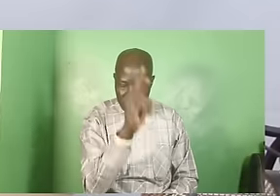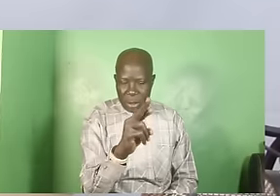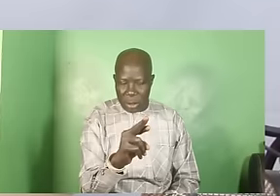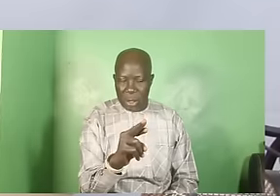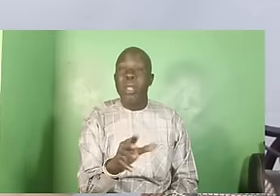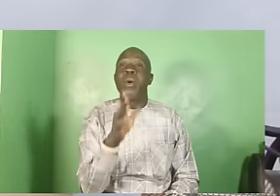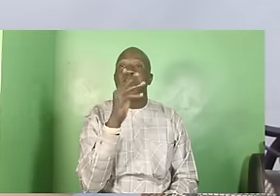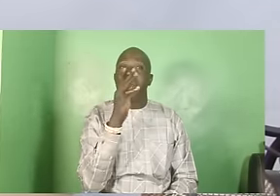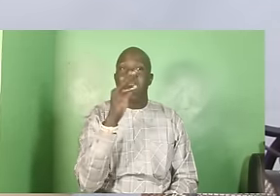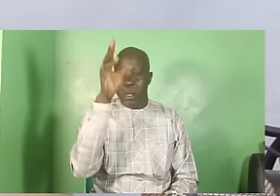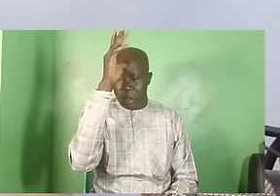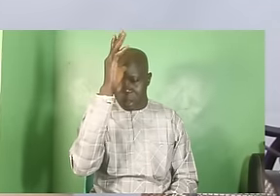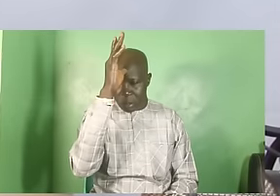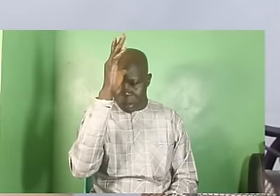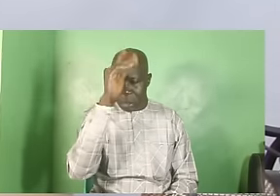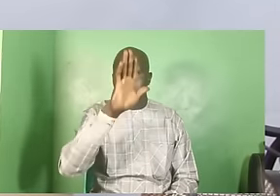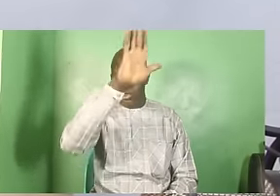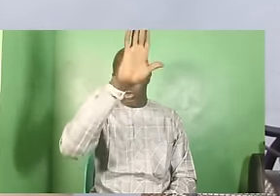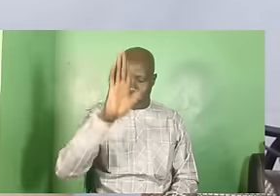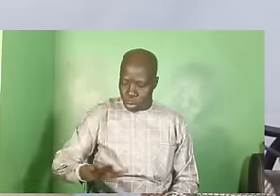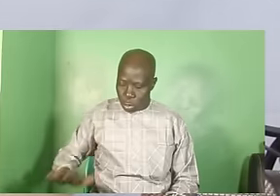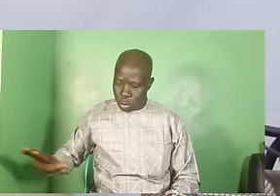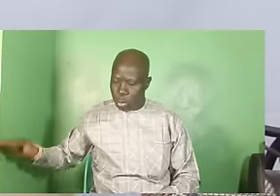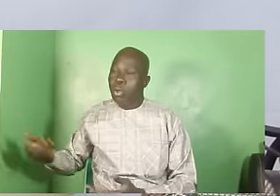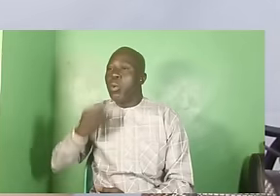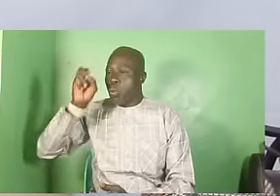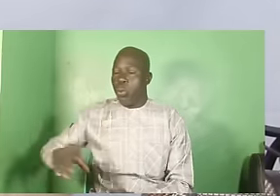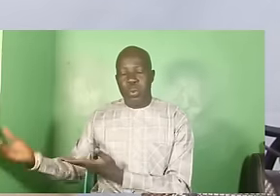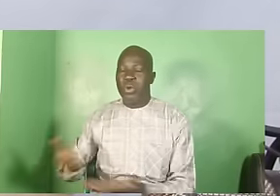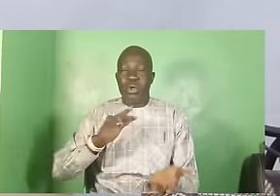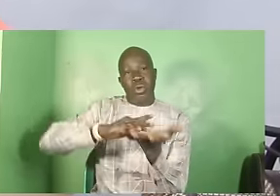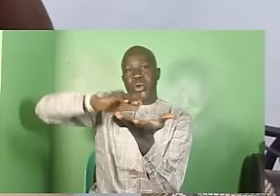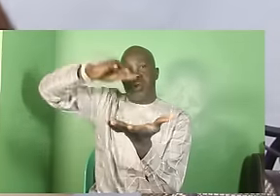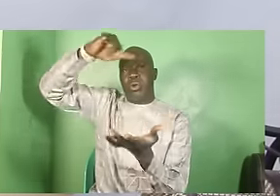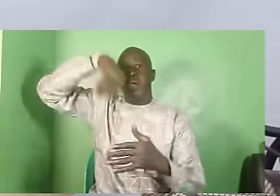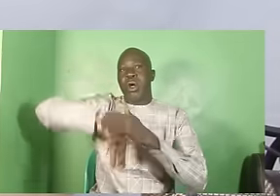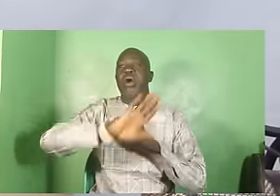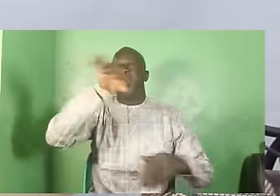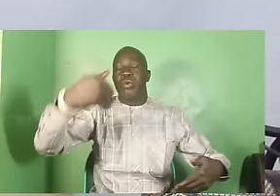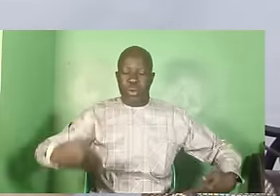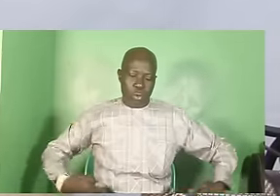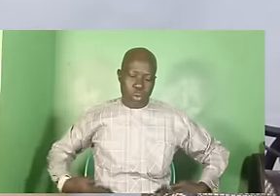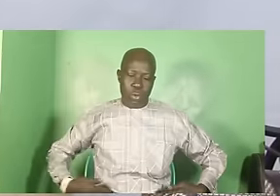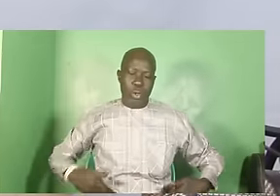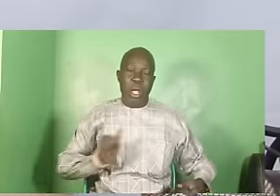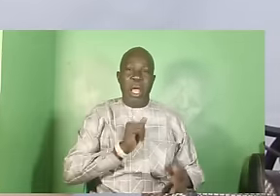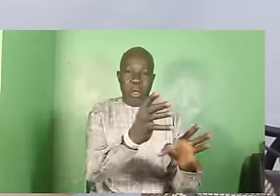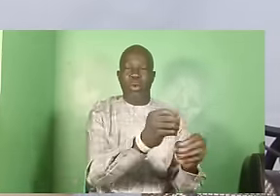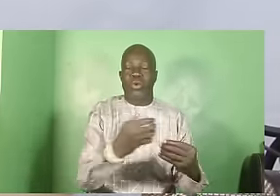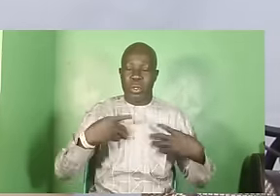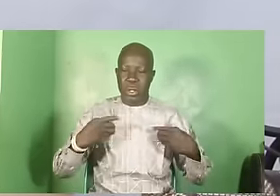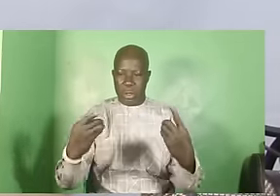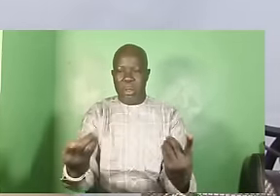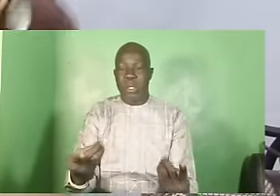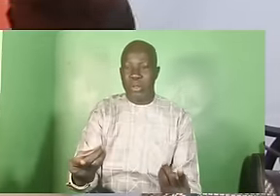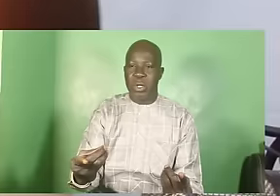sir. Mommy and daddy. Your children must bring out your glory. The youth. I want